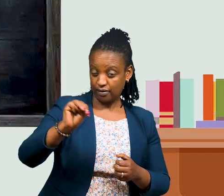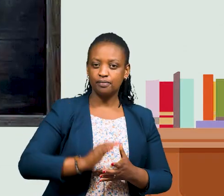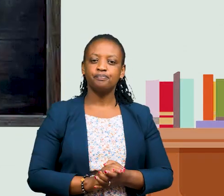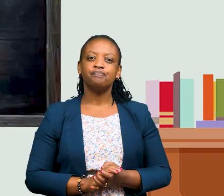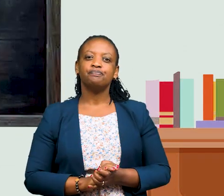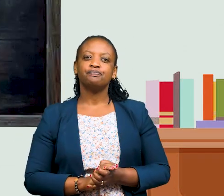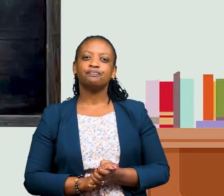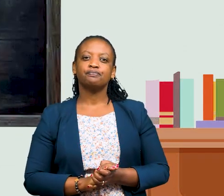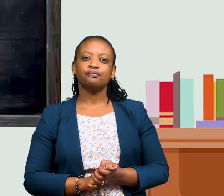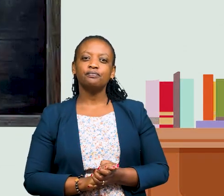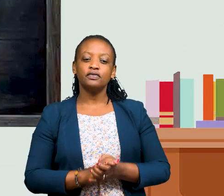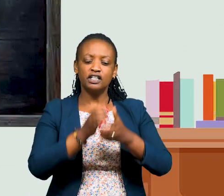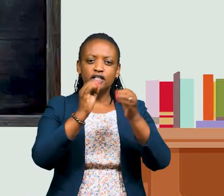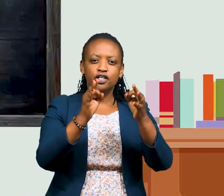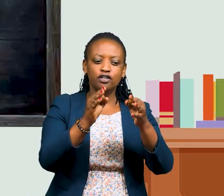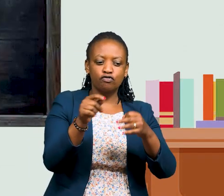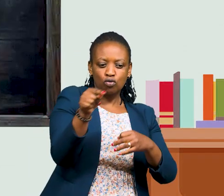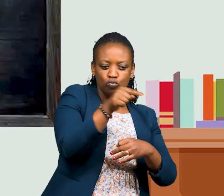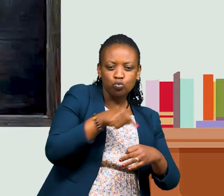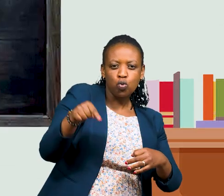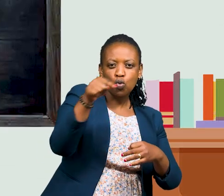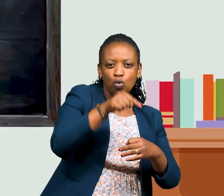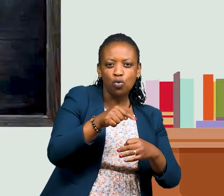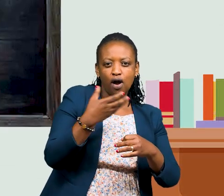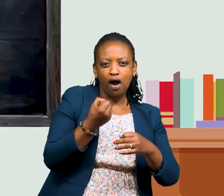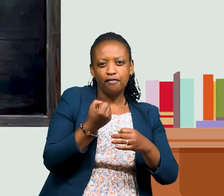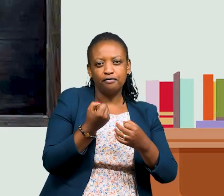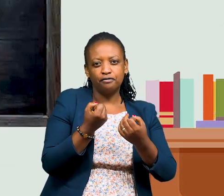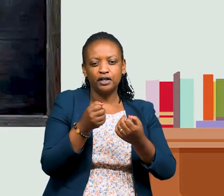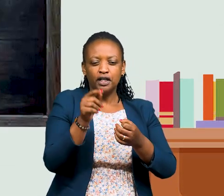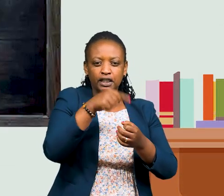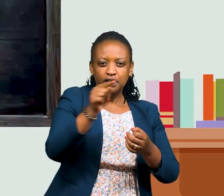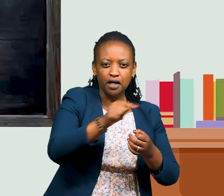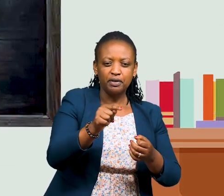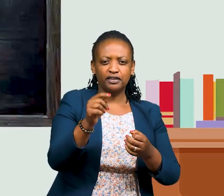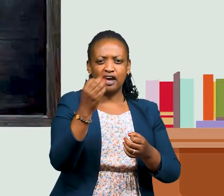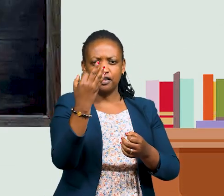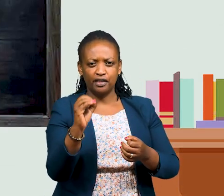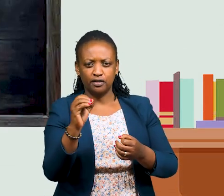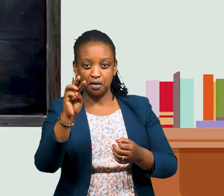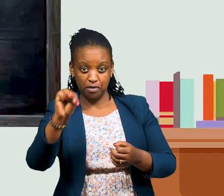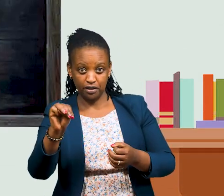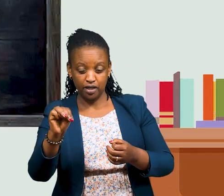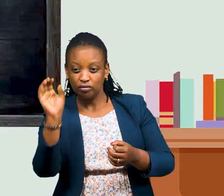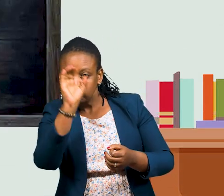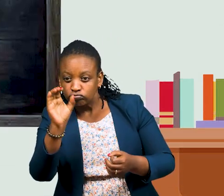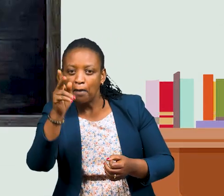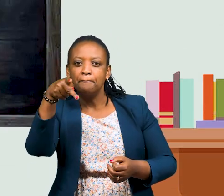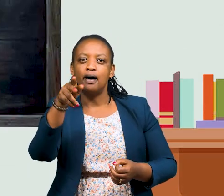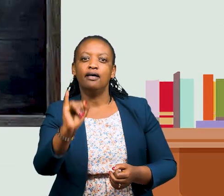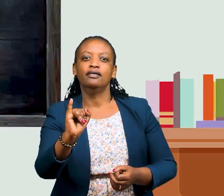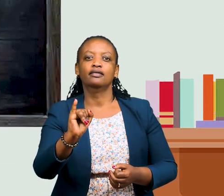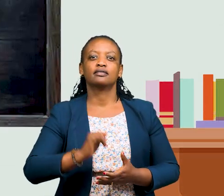94.2 meters. If the roundabout has a diameter of 30 meters, find